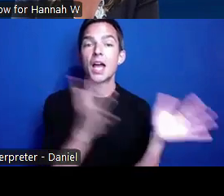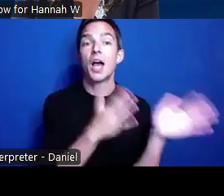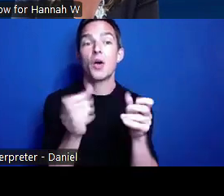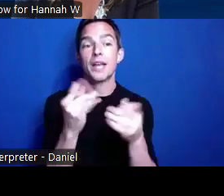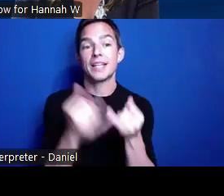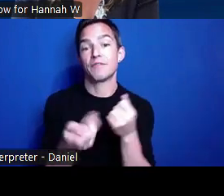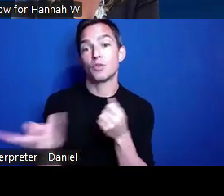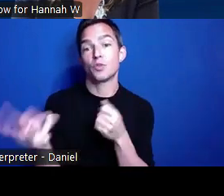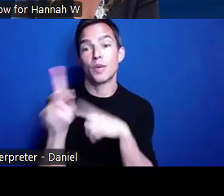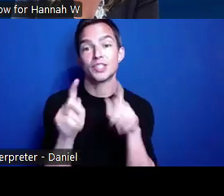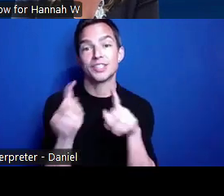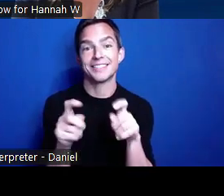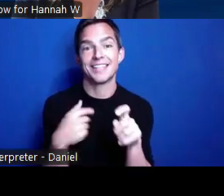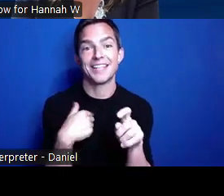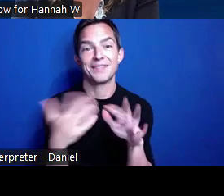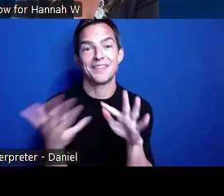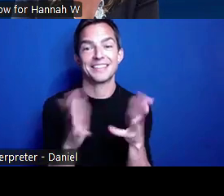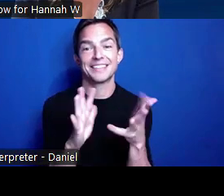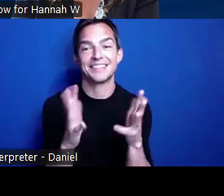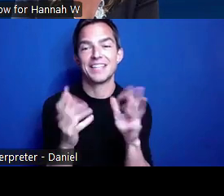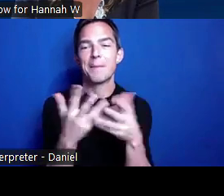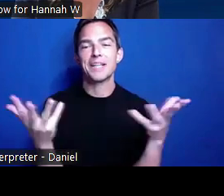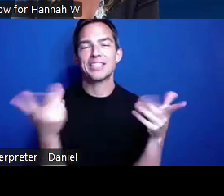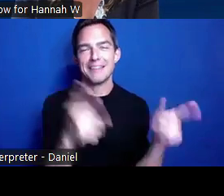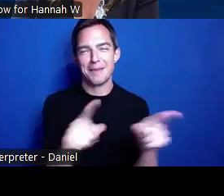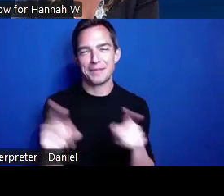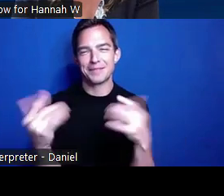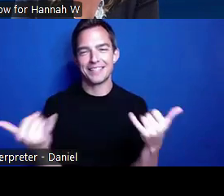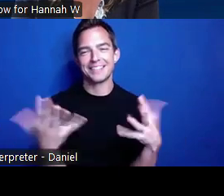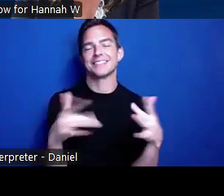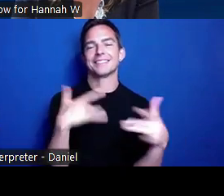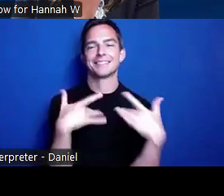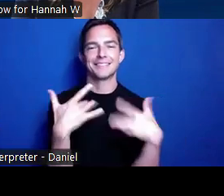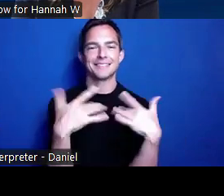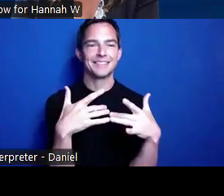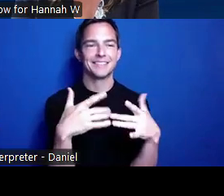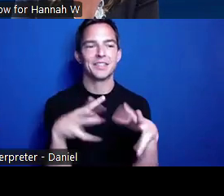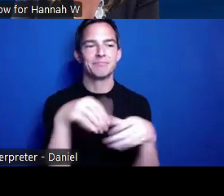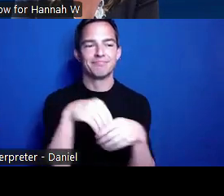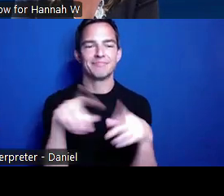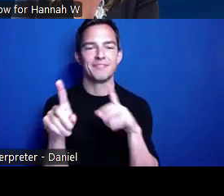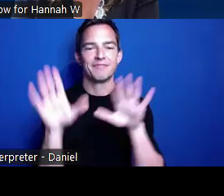questions. And I'm like, there's so much happening right now. I'm just very excited for this fabulous conversation.